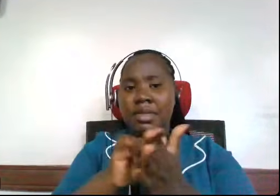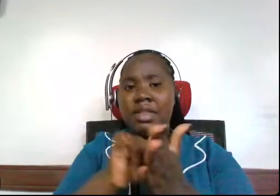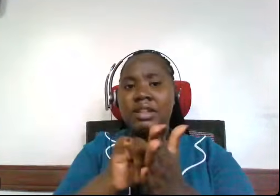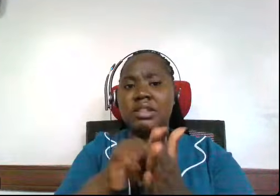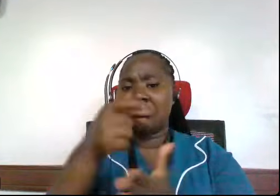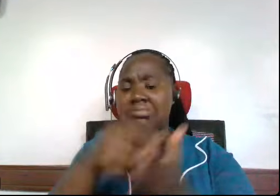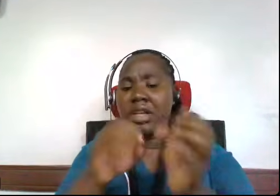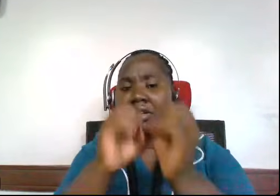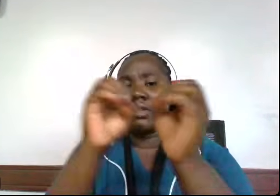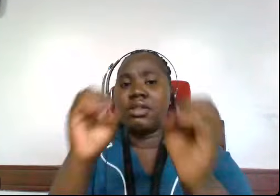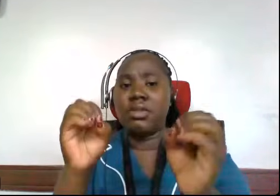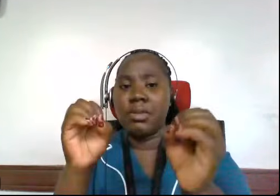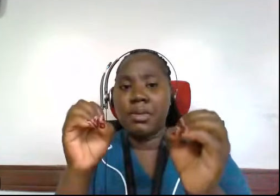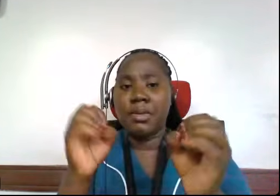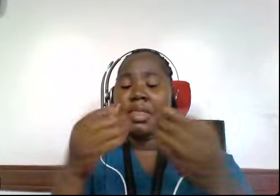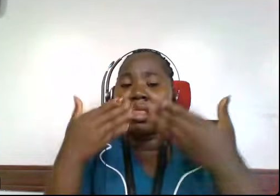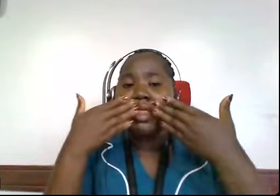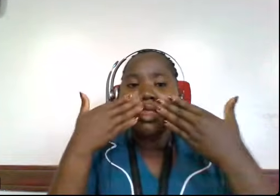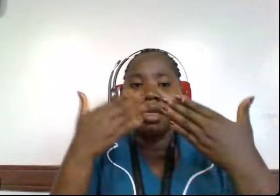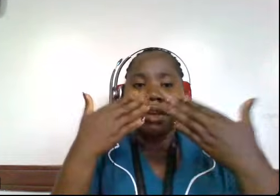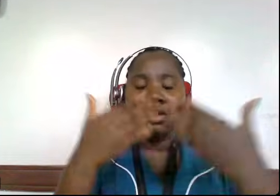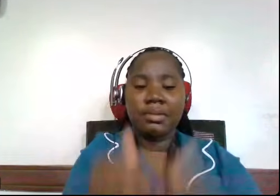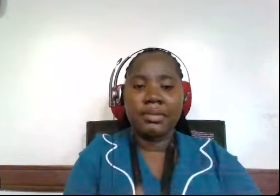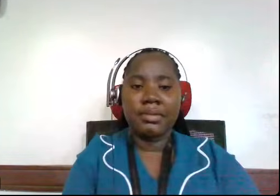taxation. Thank you.